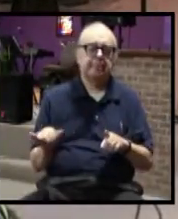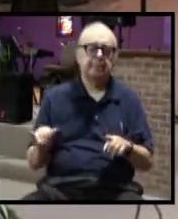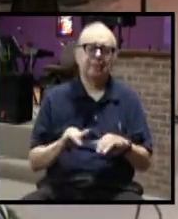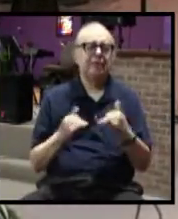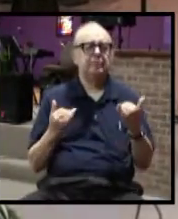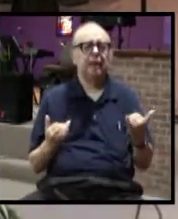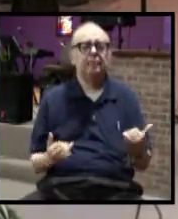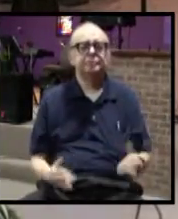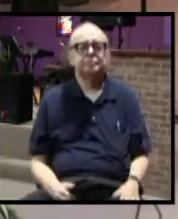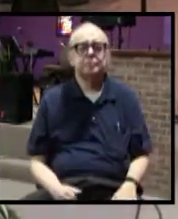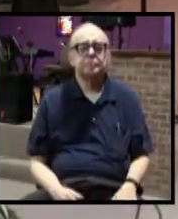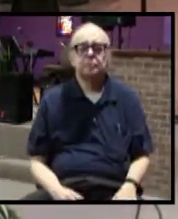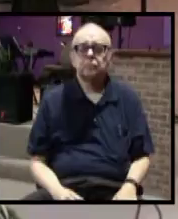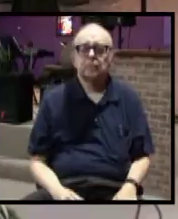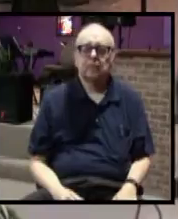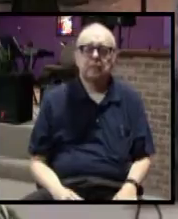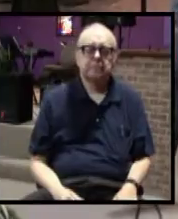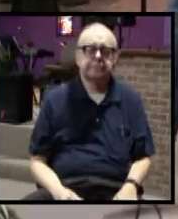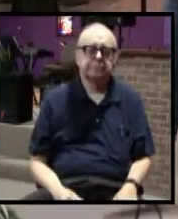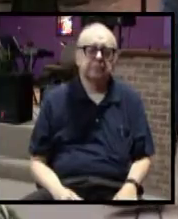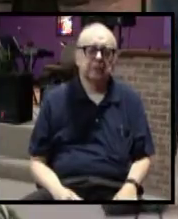It's kind of like the same way today.